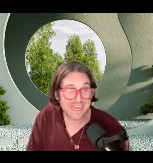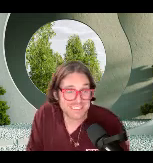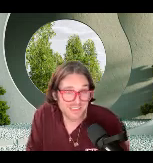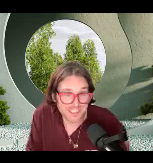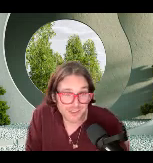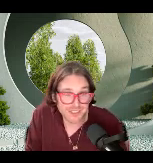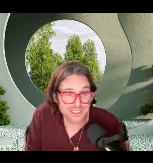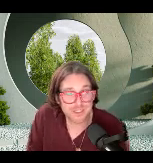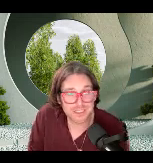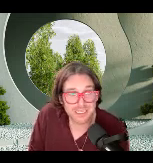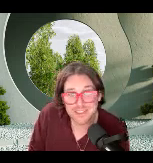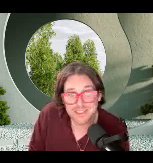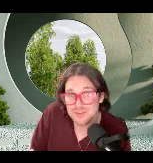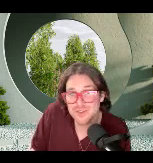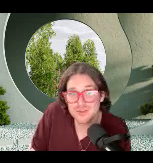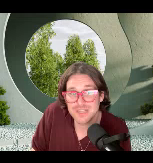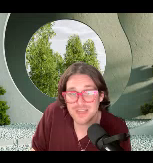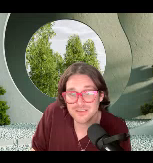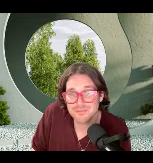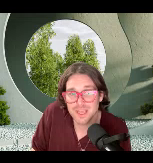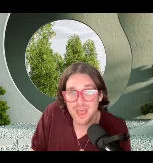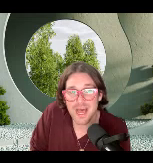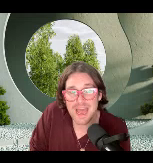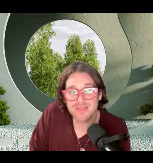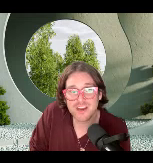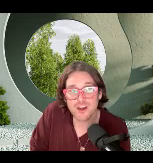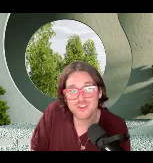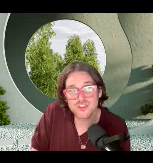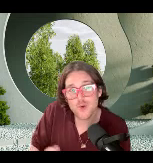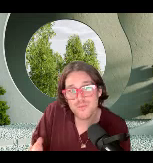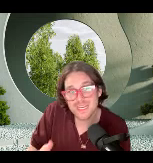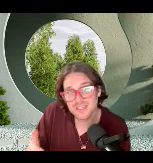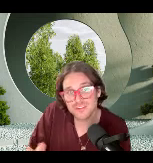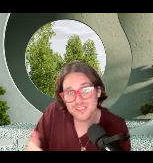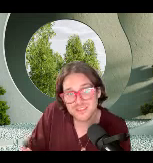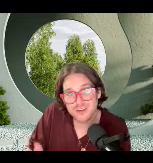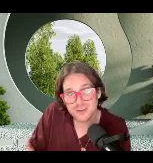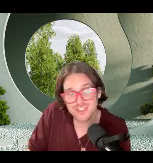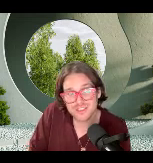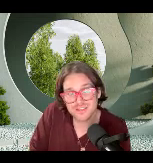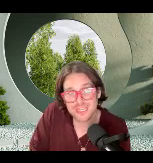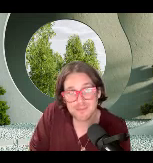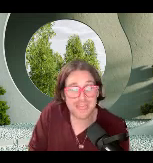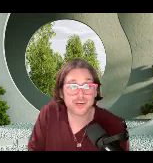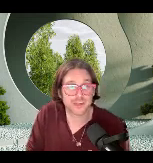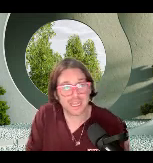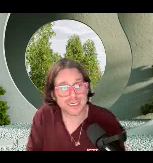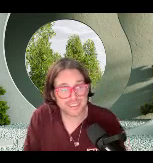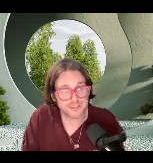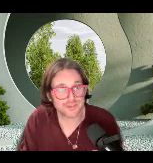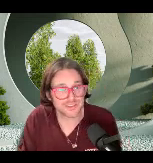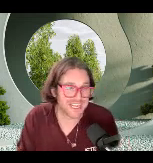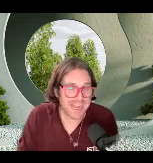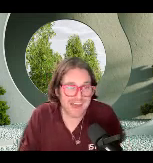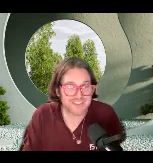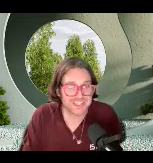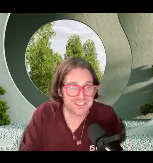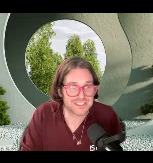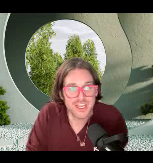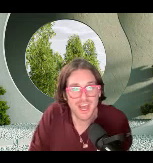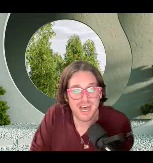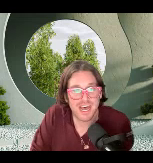have an identified learning disability and students who do not. There are so many different considerations in my current 80 students